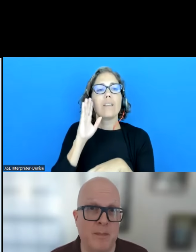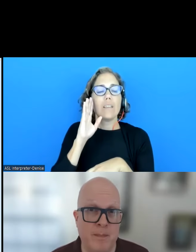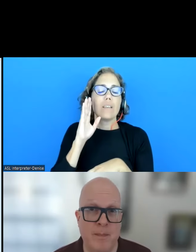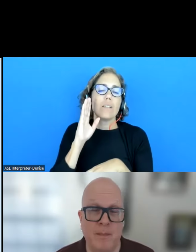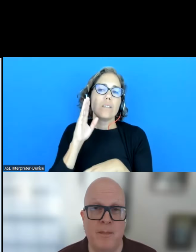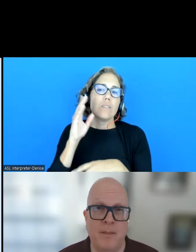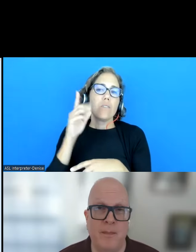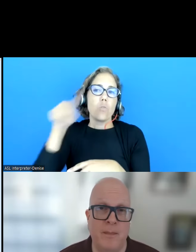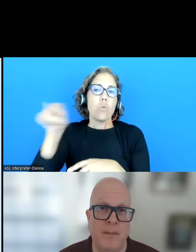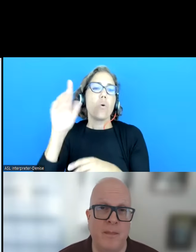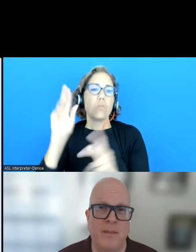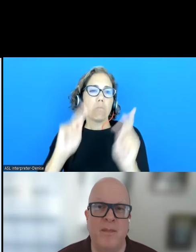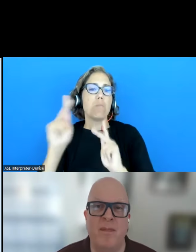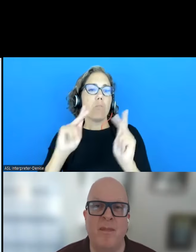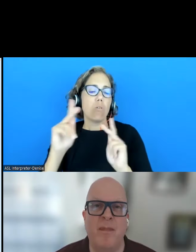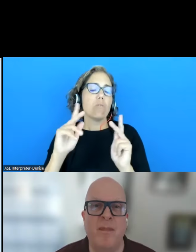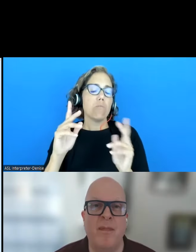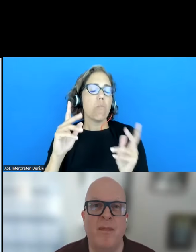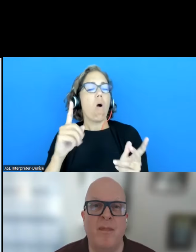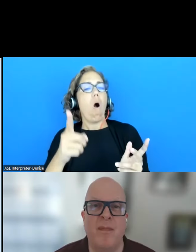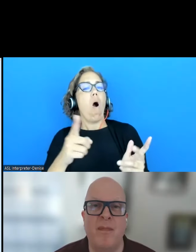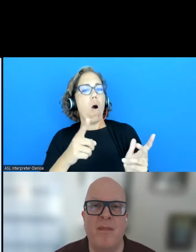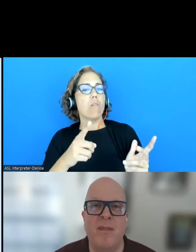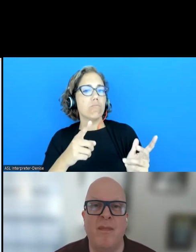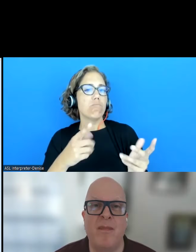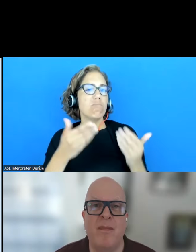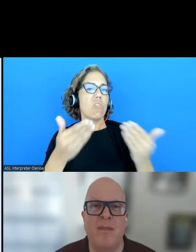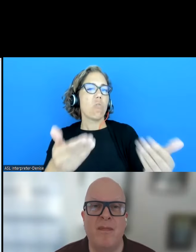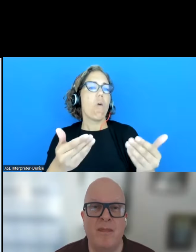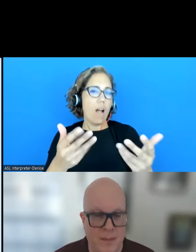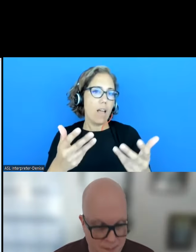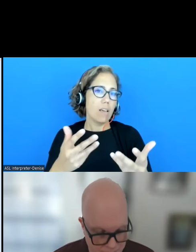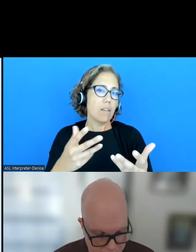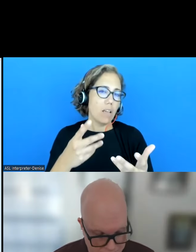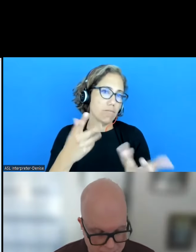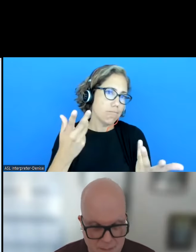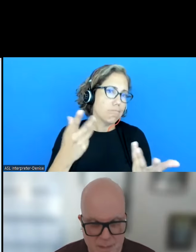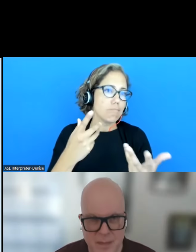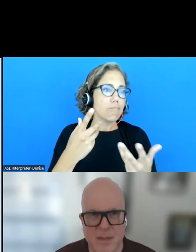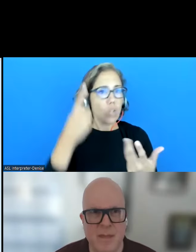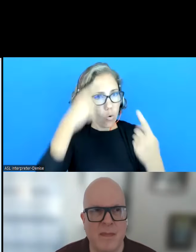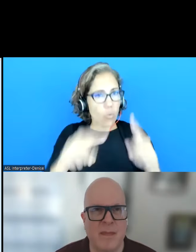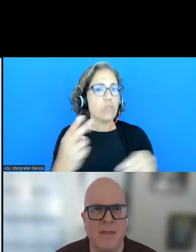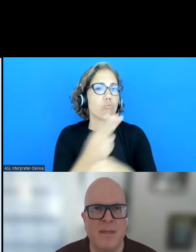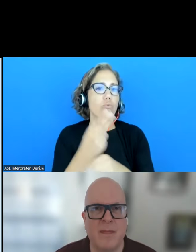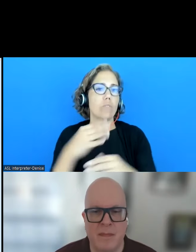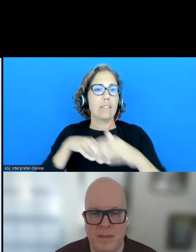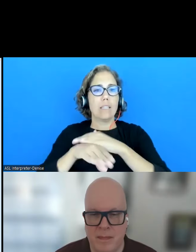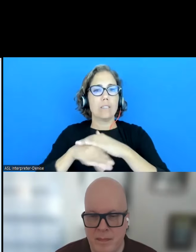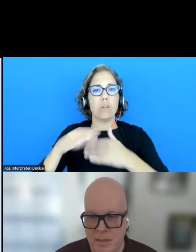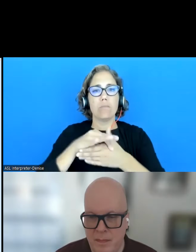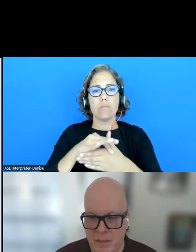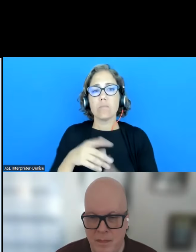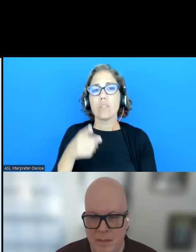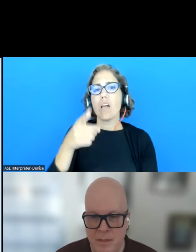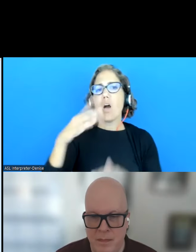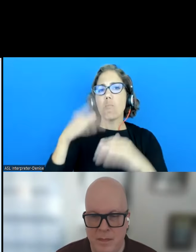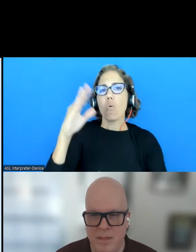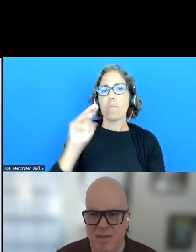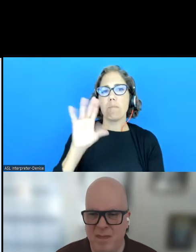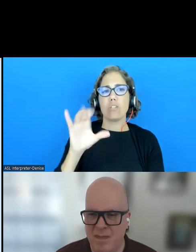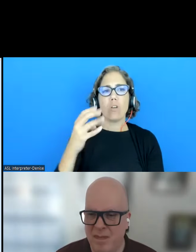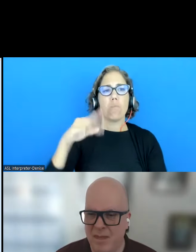resistant. If you want a quick statement, more than 20% of